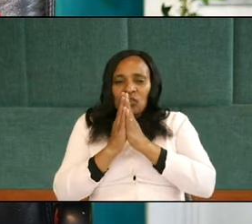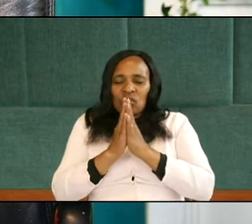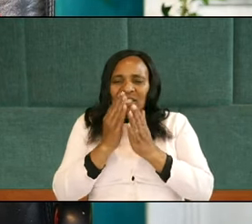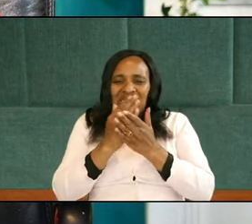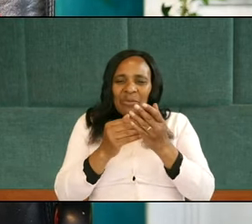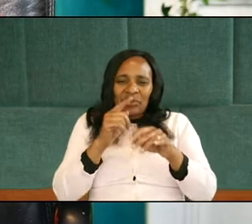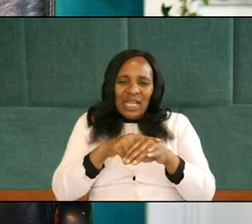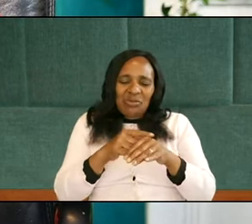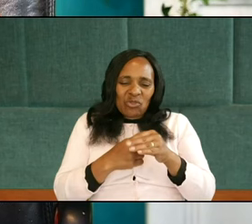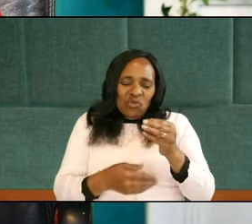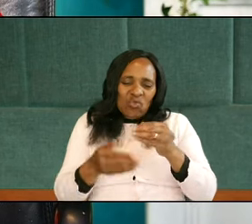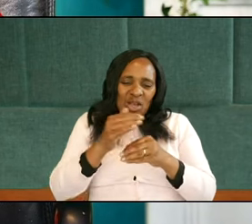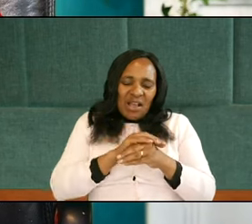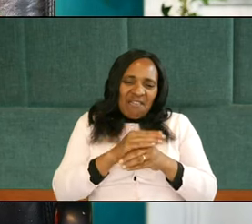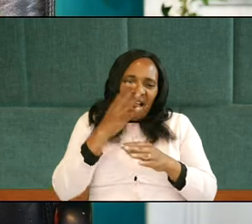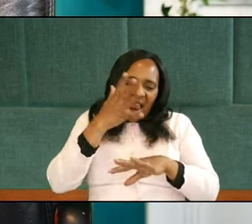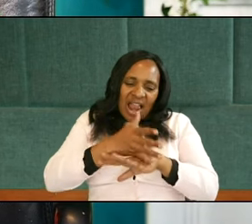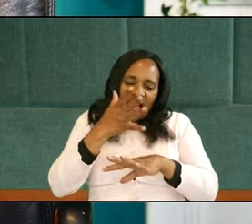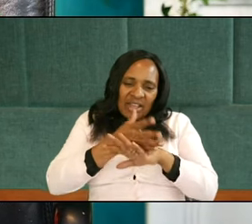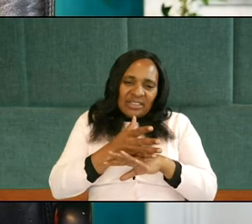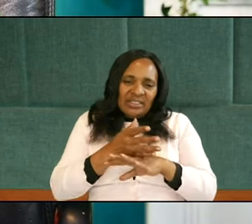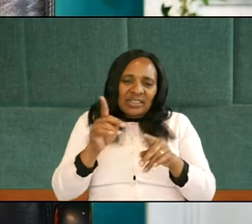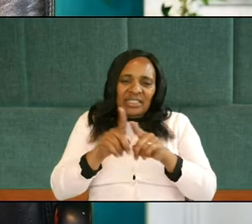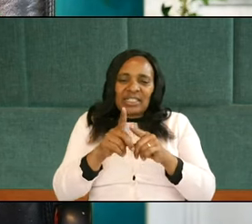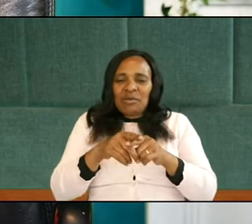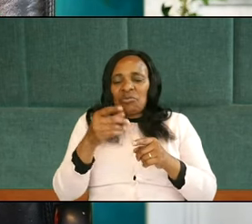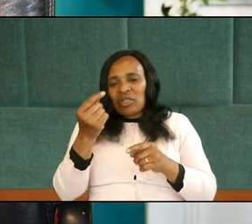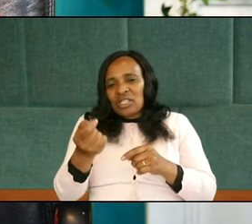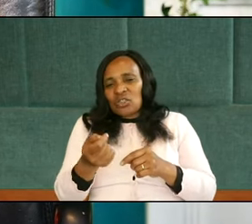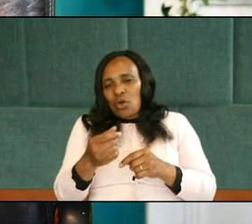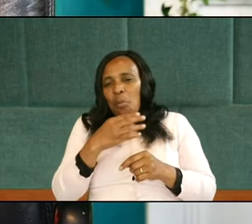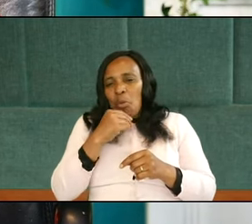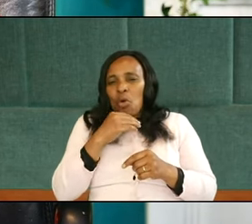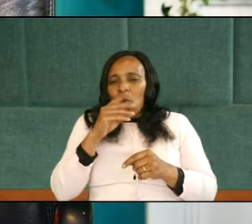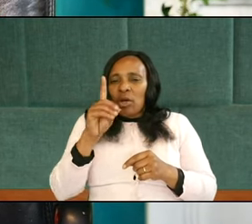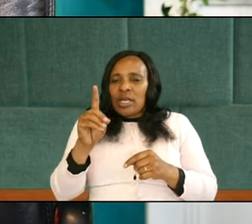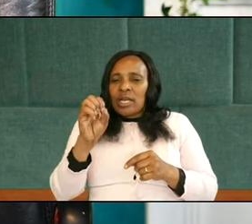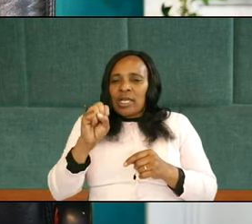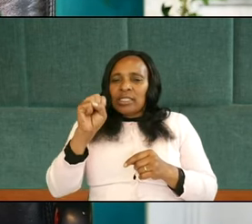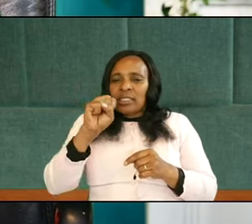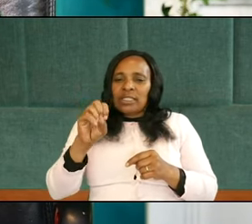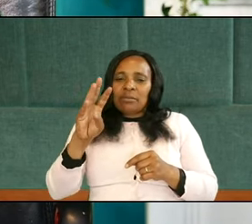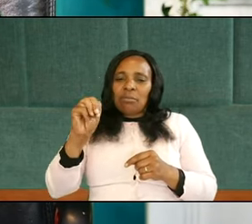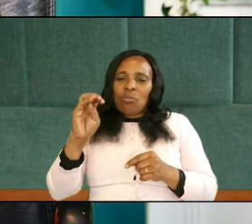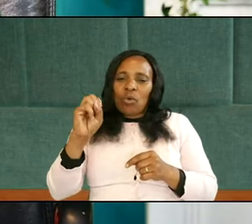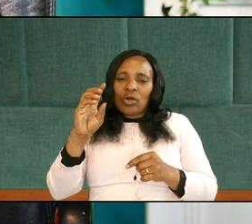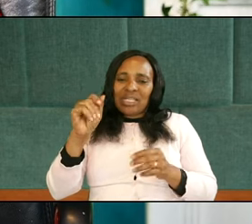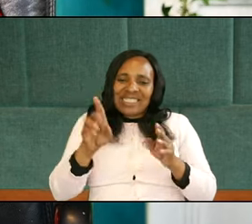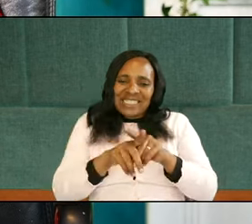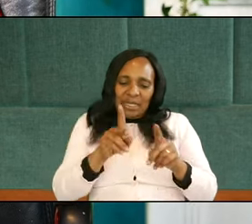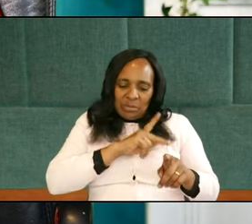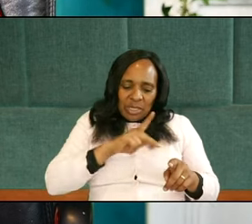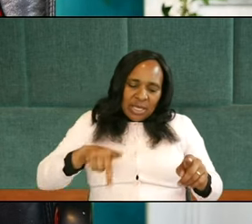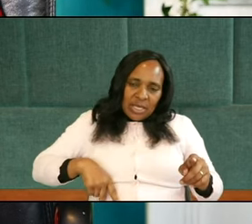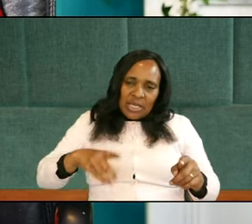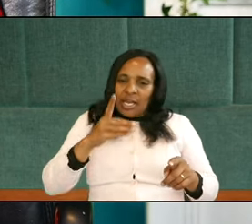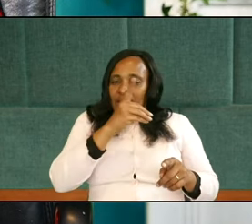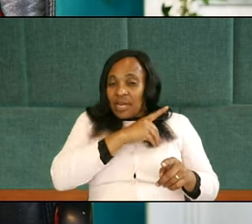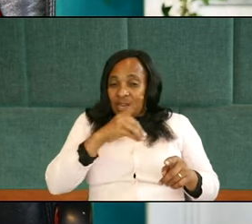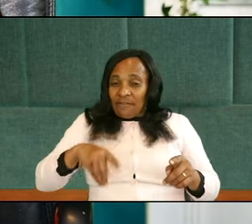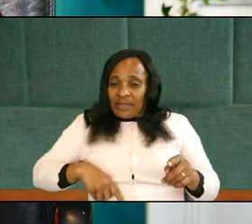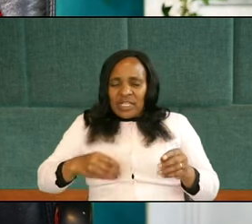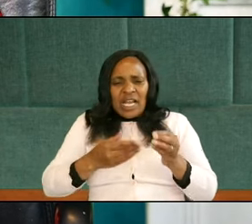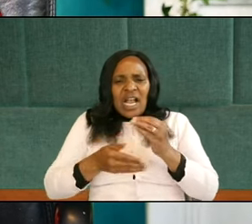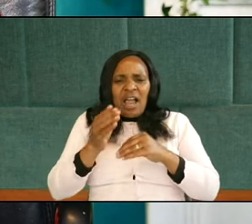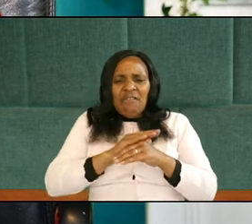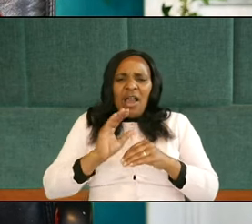try to cover up lies, just like this little boy, Desmond, and just like the story of King David that we've seen. We try to cover